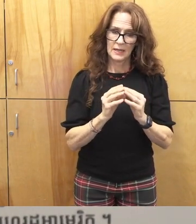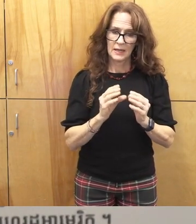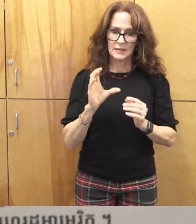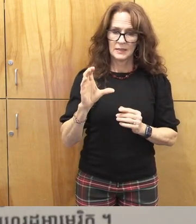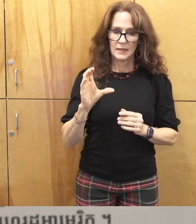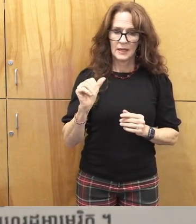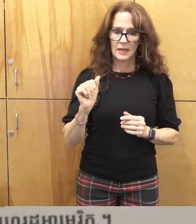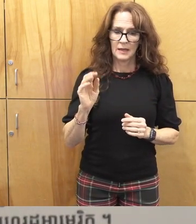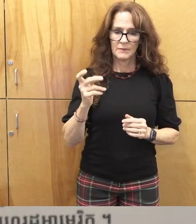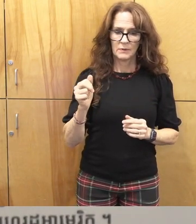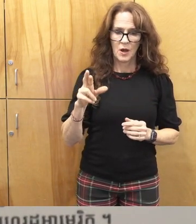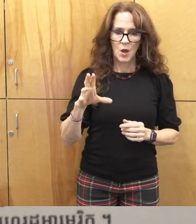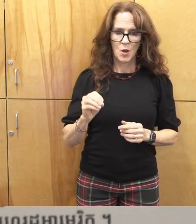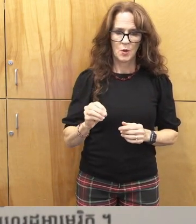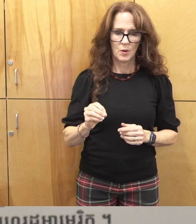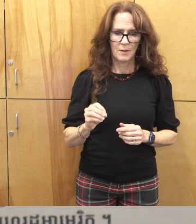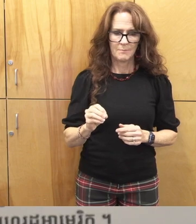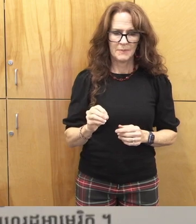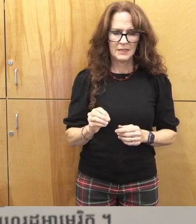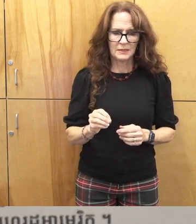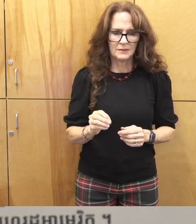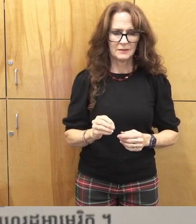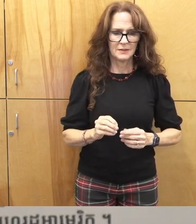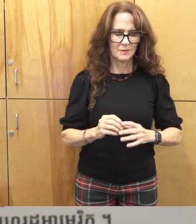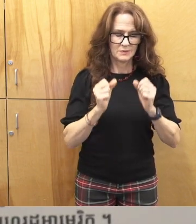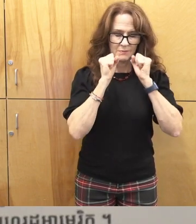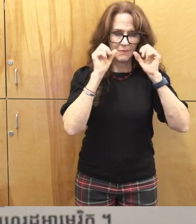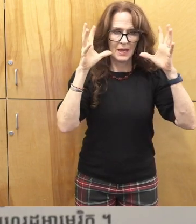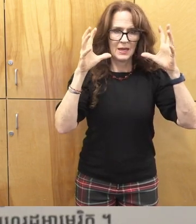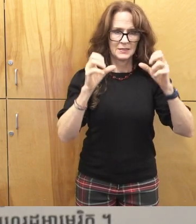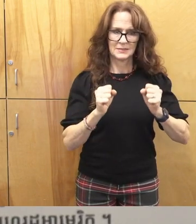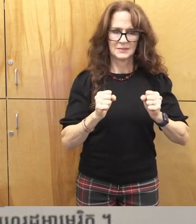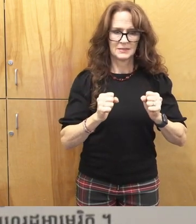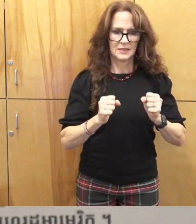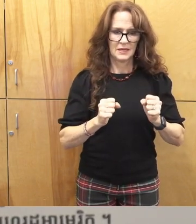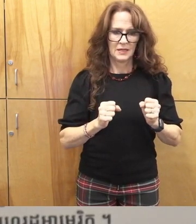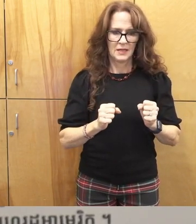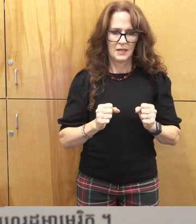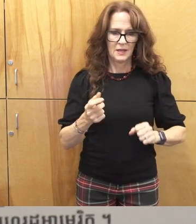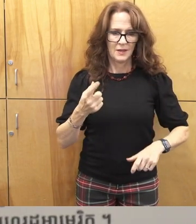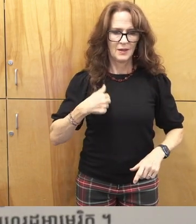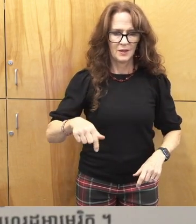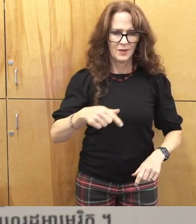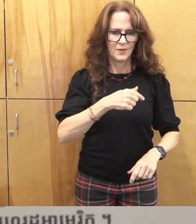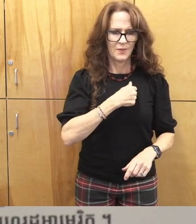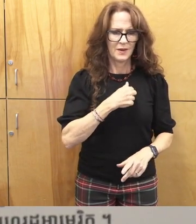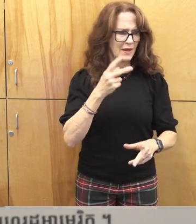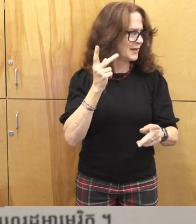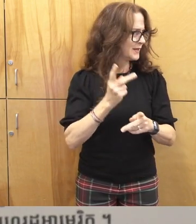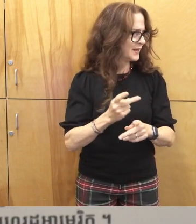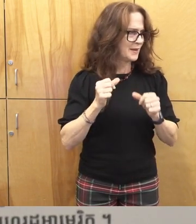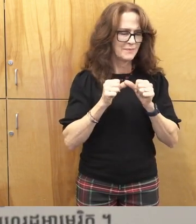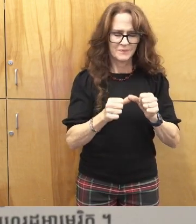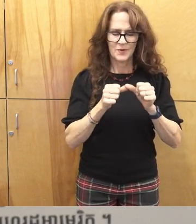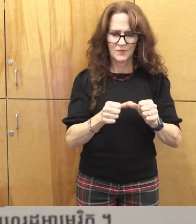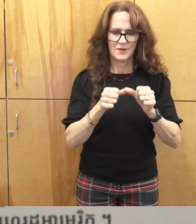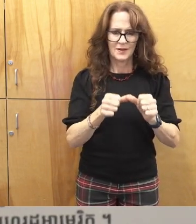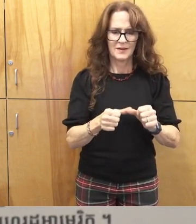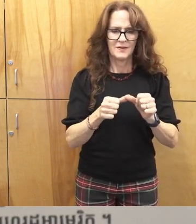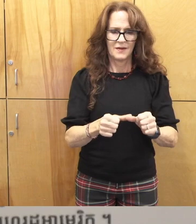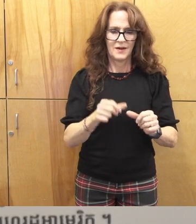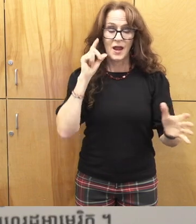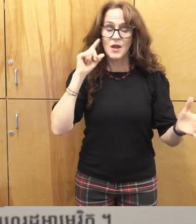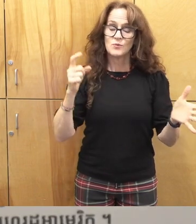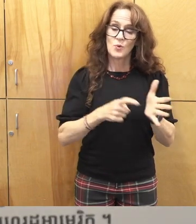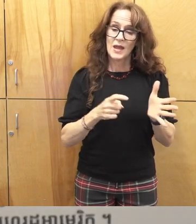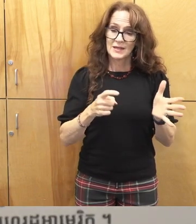Cabrillo, and it was extraordinary. And as we keep moving forward in